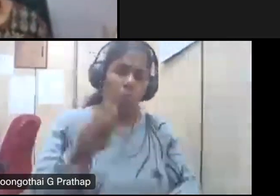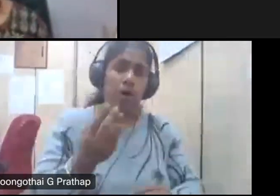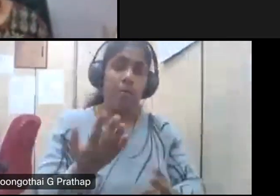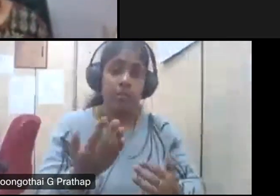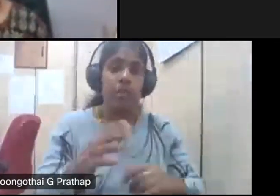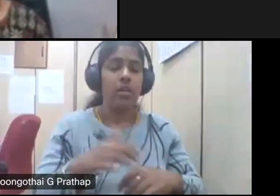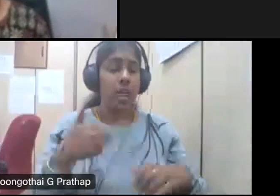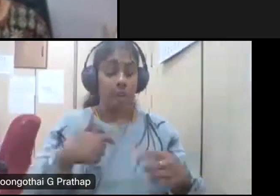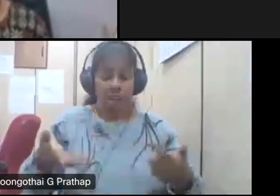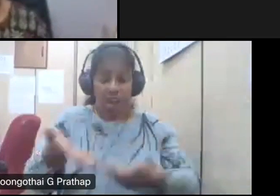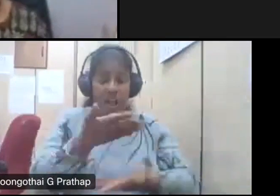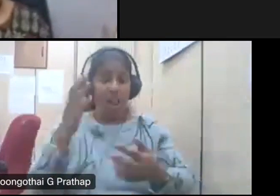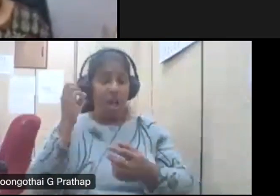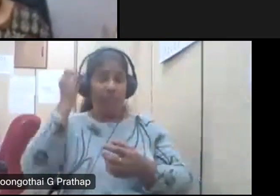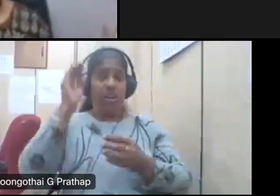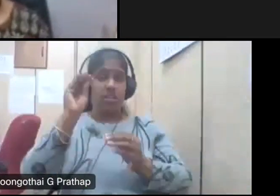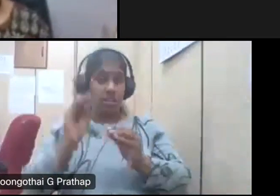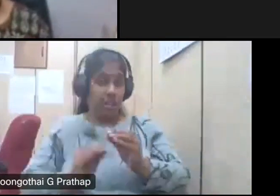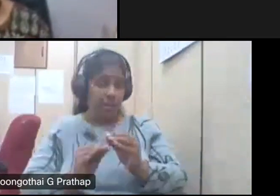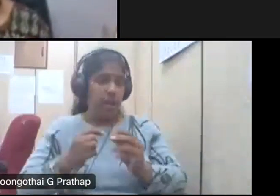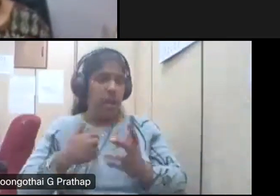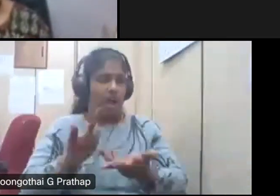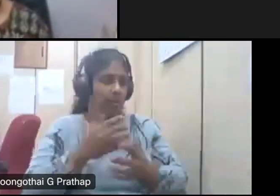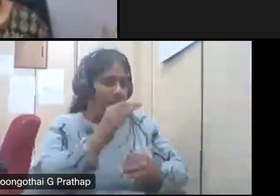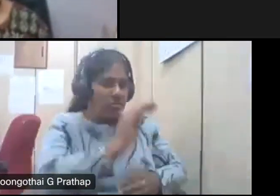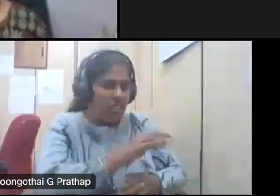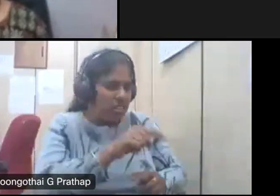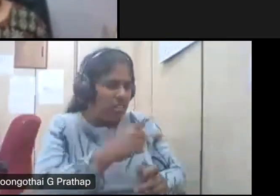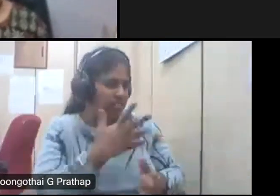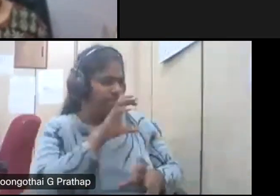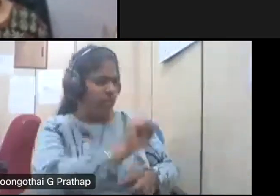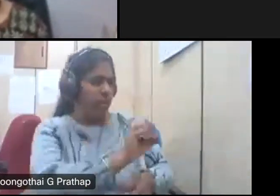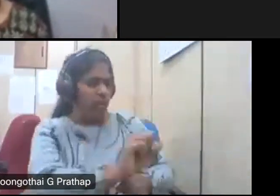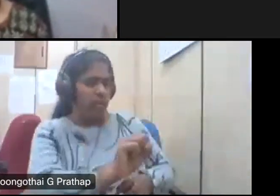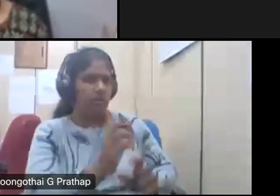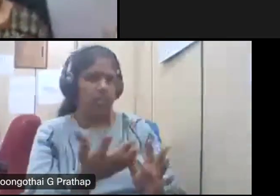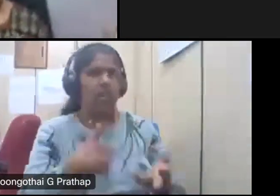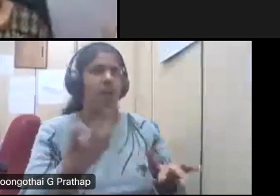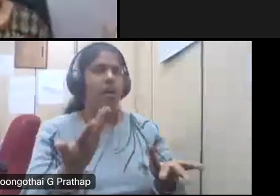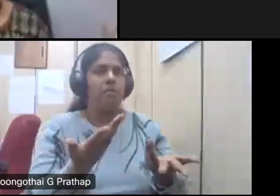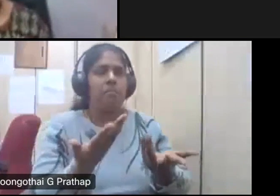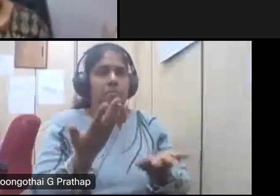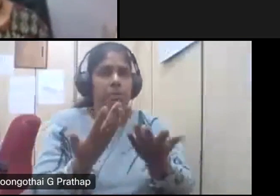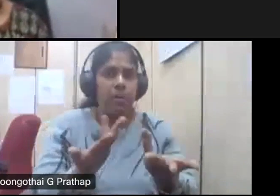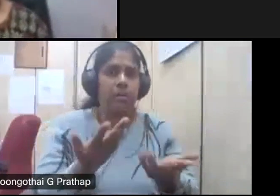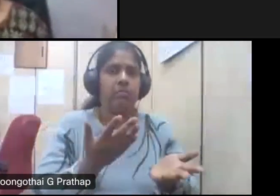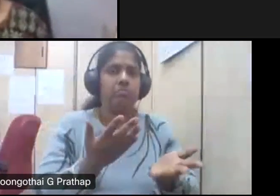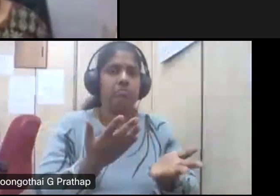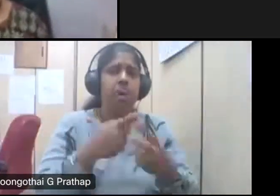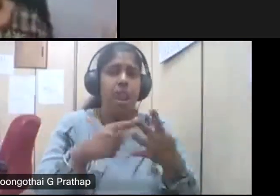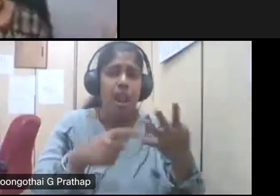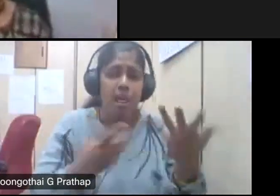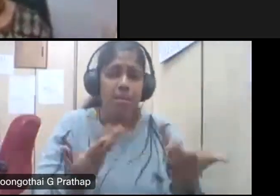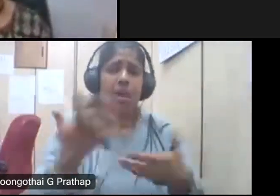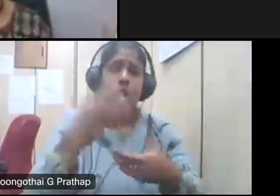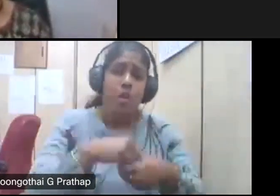are invisible. It is because of the lack of infrastructure. It is because of the lack of inclusion.